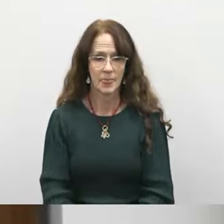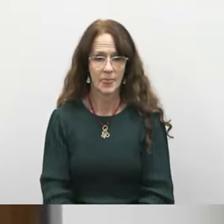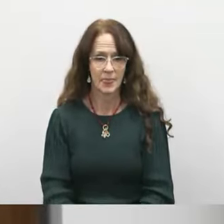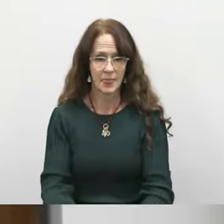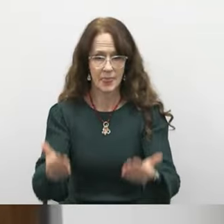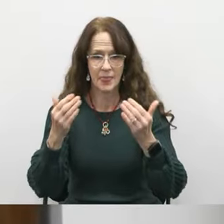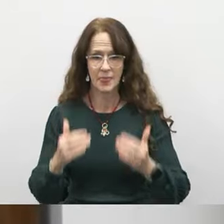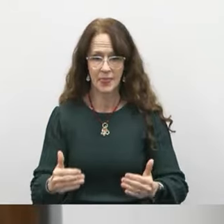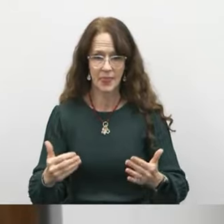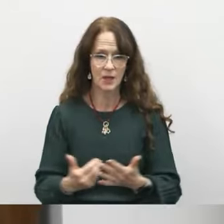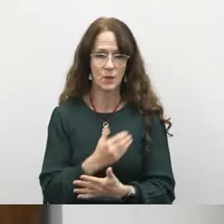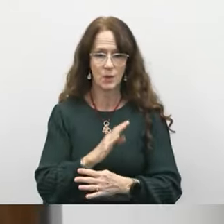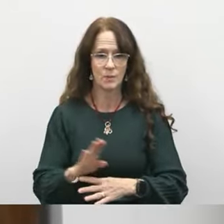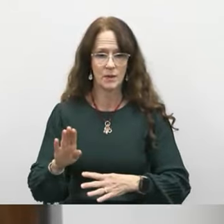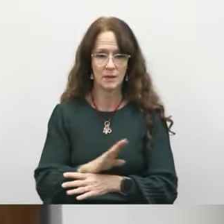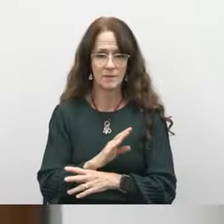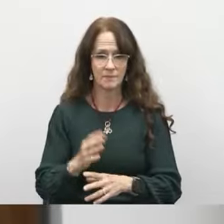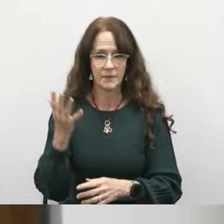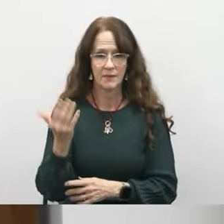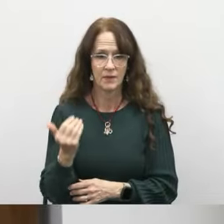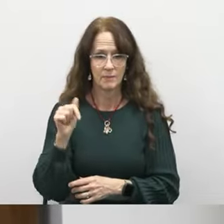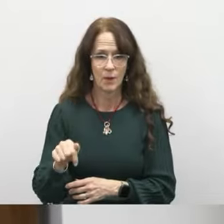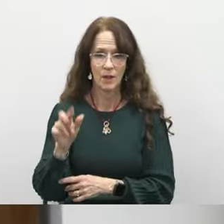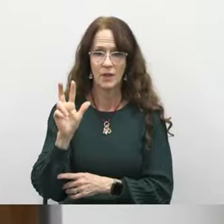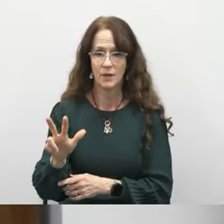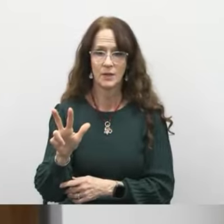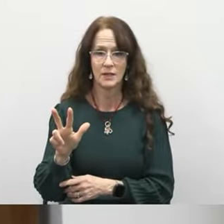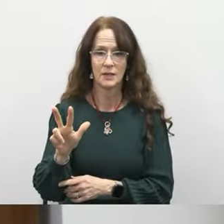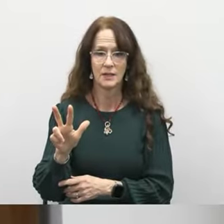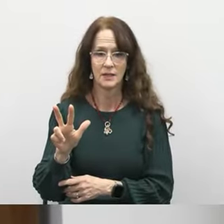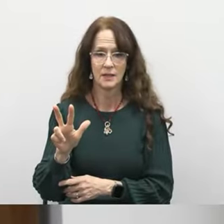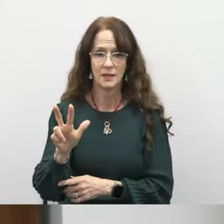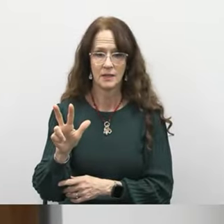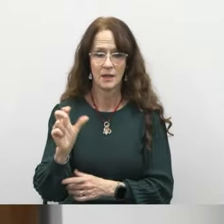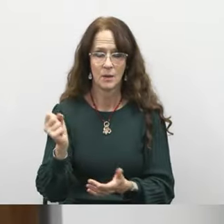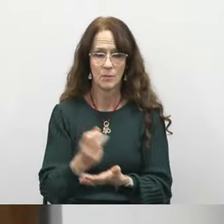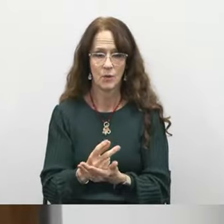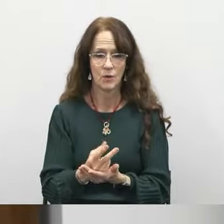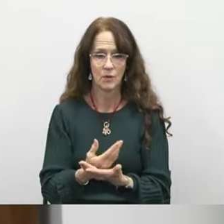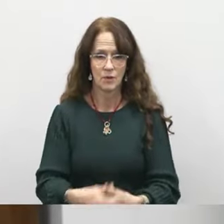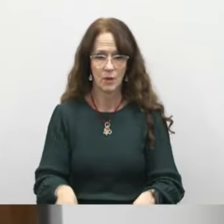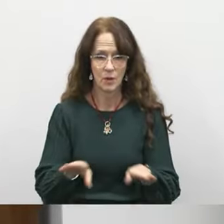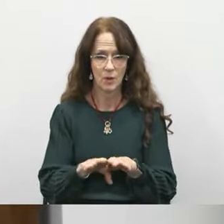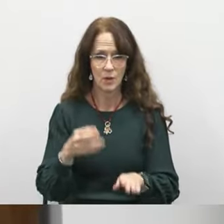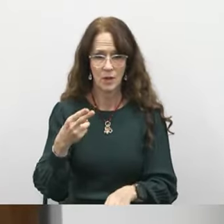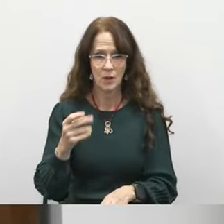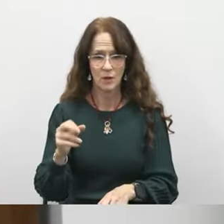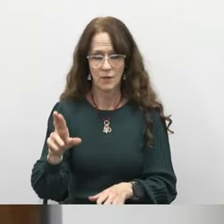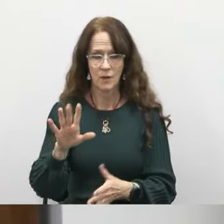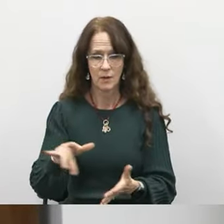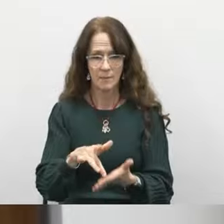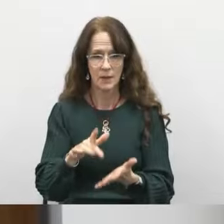Next, under new business, we have item 15.3, approval of closure of Hoover Middle